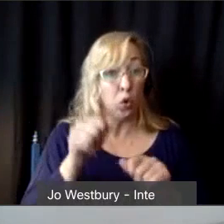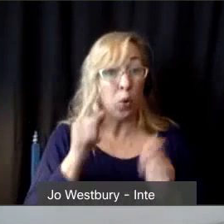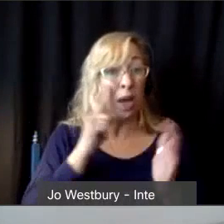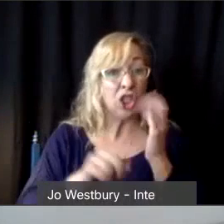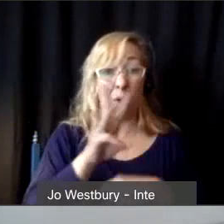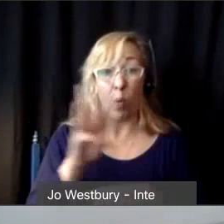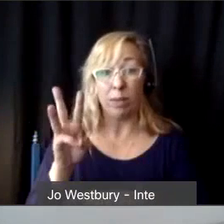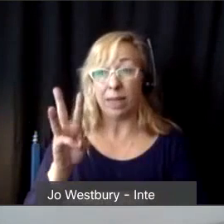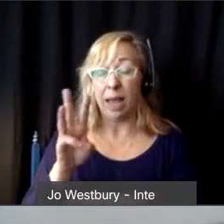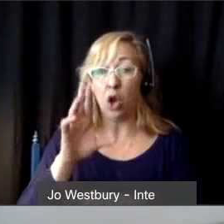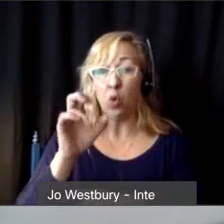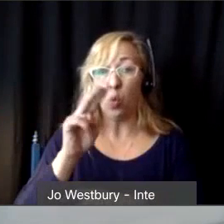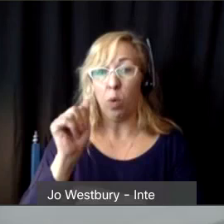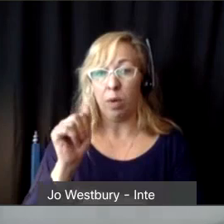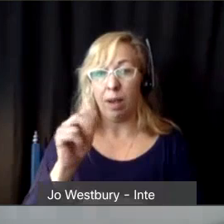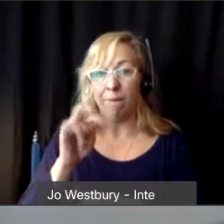coronavirus.dc.gov.